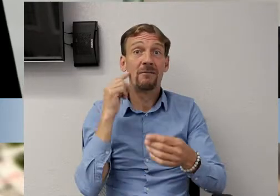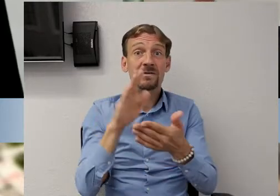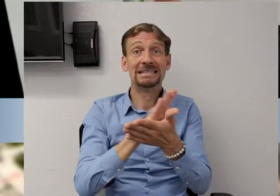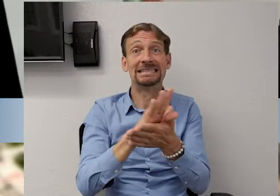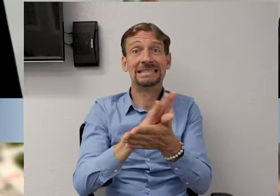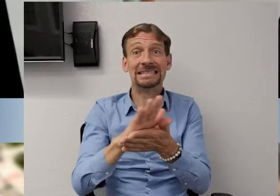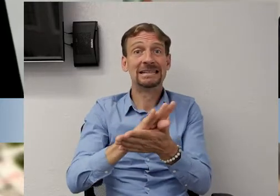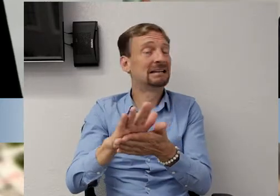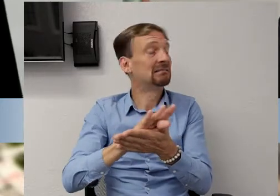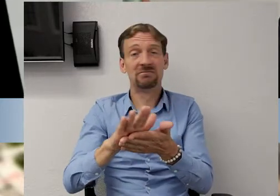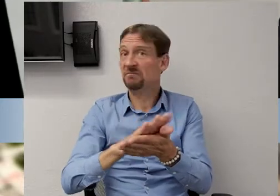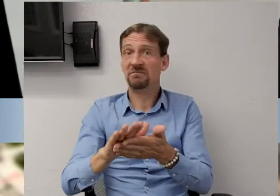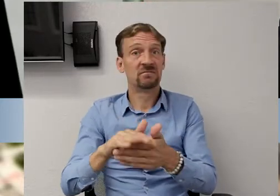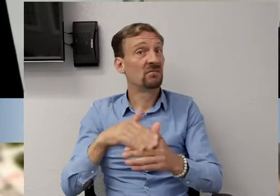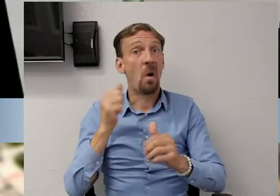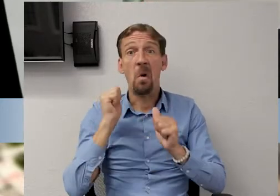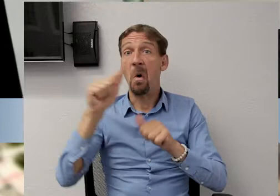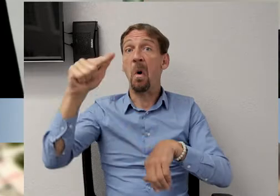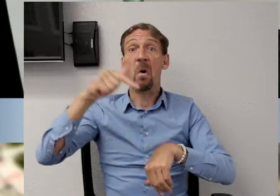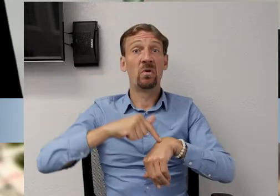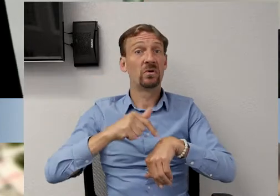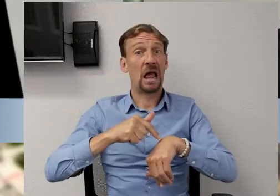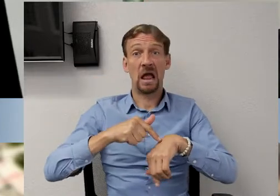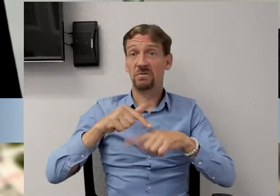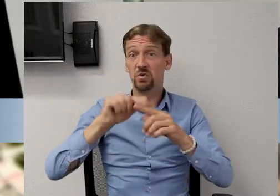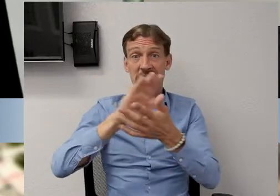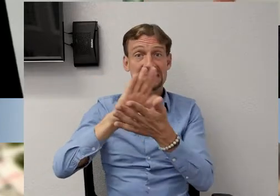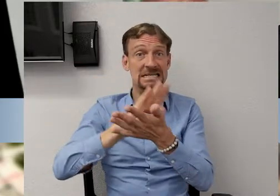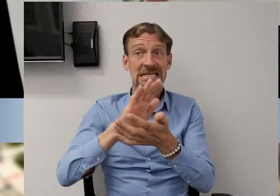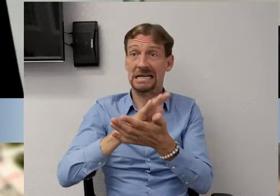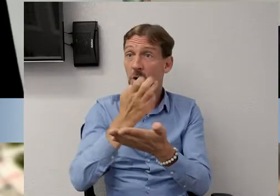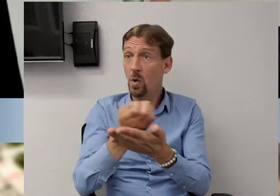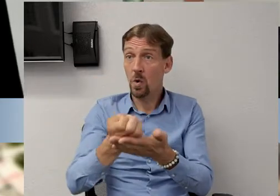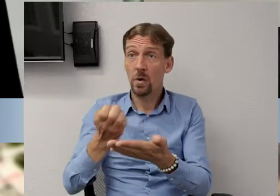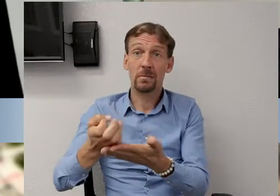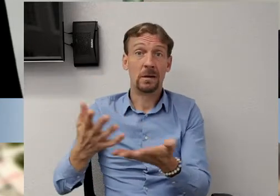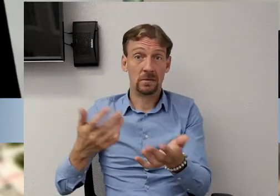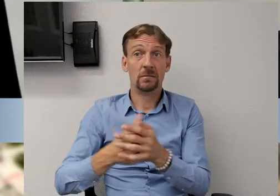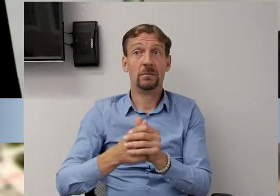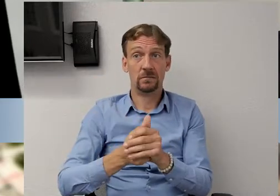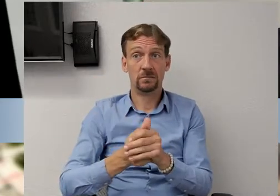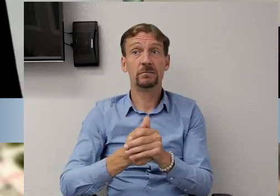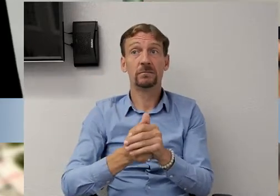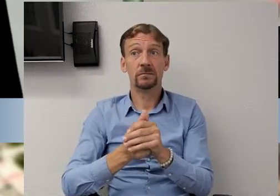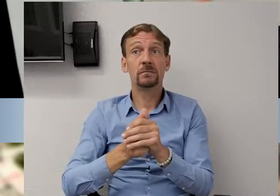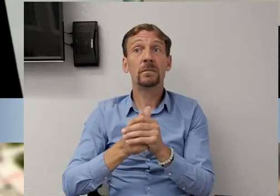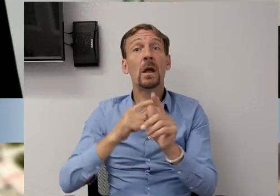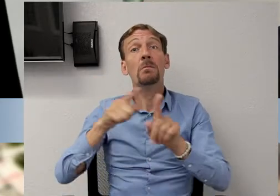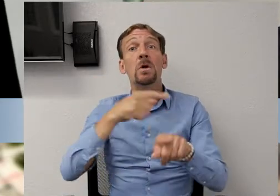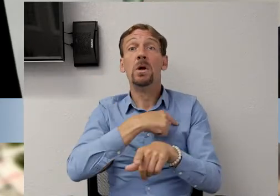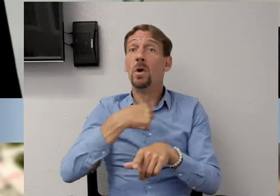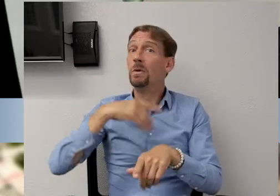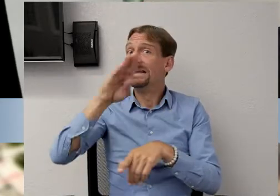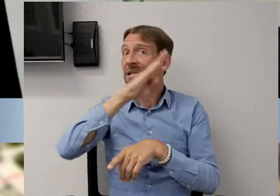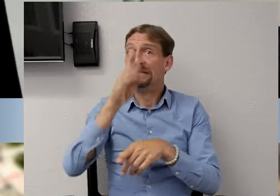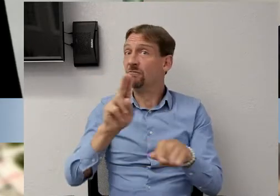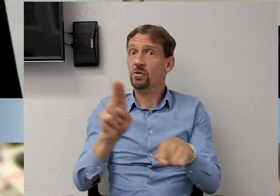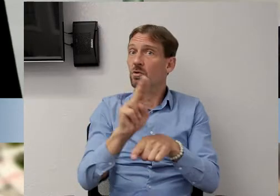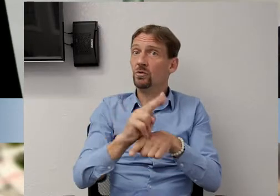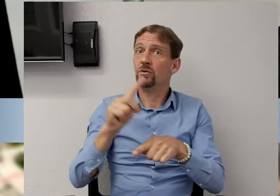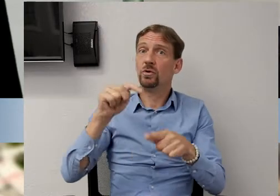decontamination routinely in the hospital to decontaminate equipment or instruments or things of that nature. But we had never ever used them